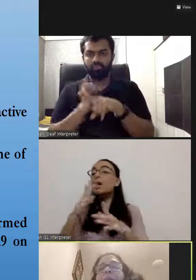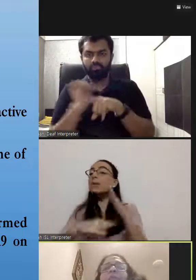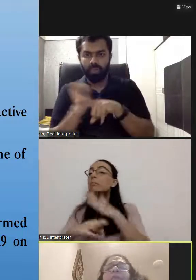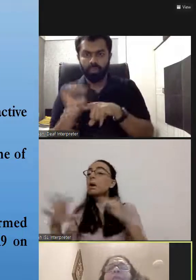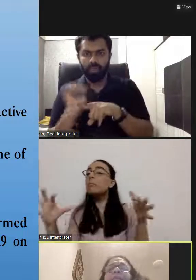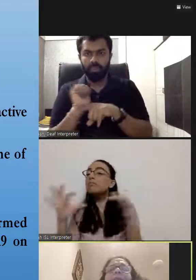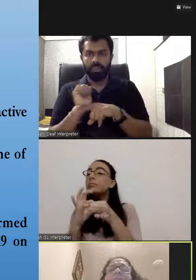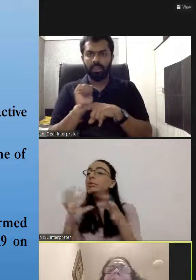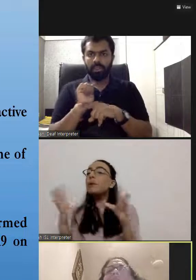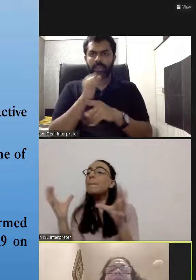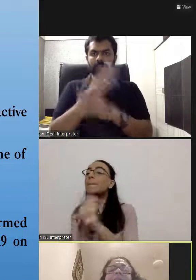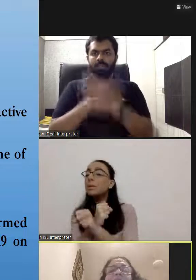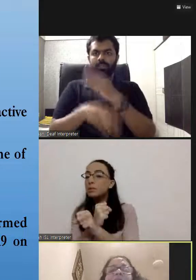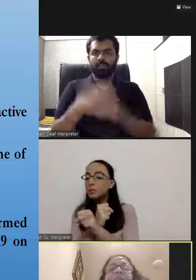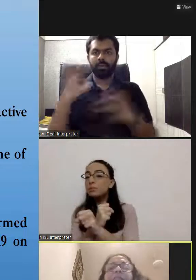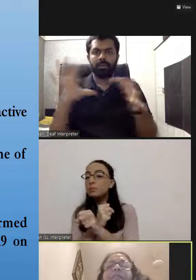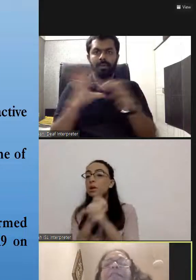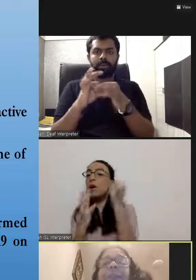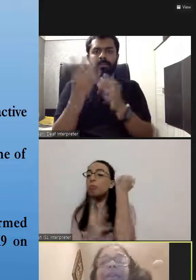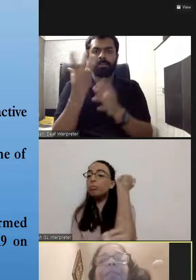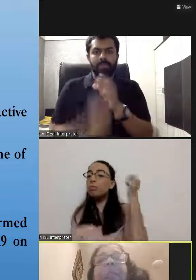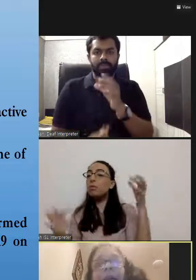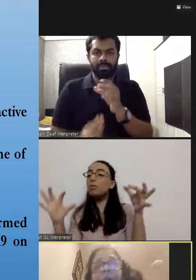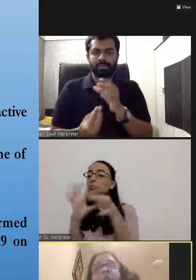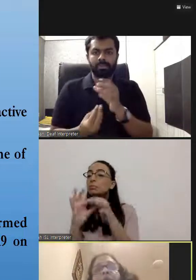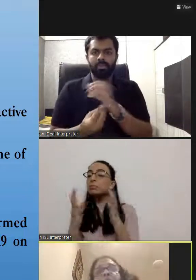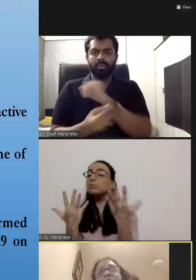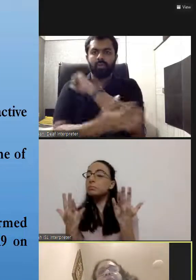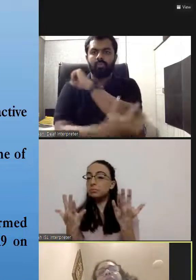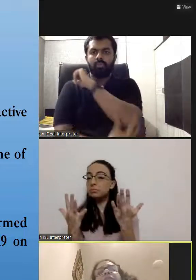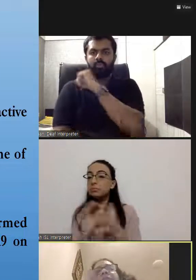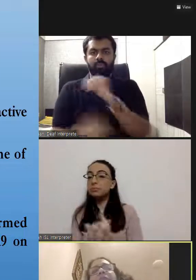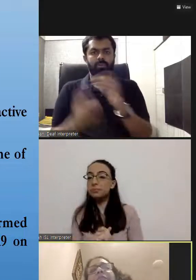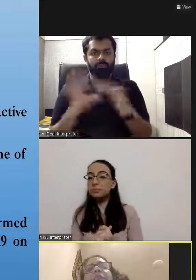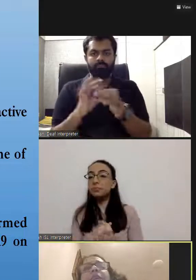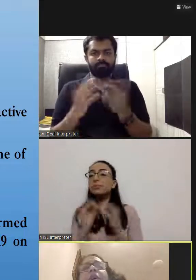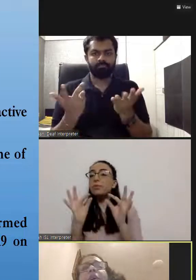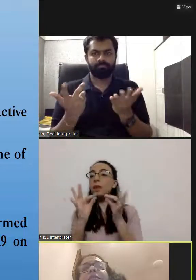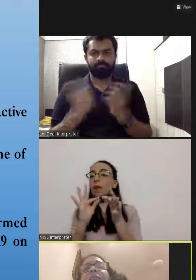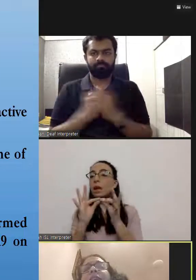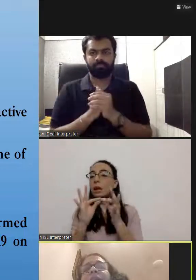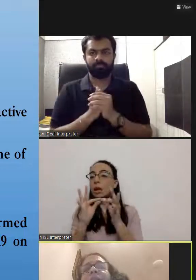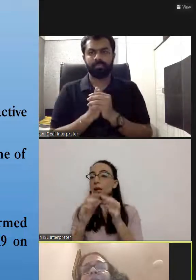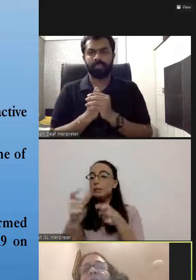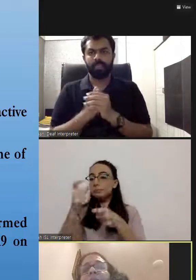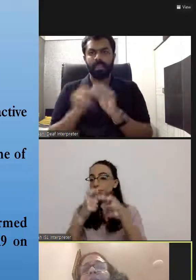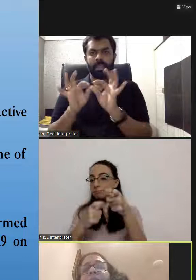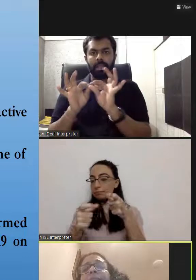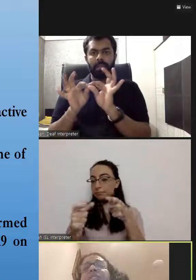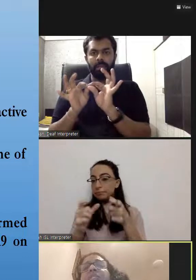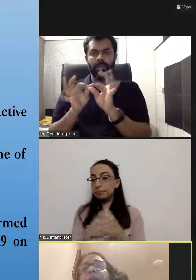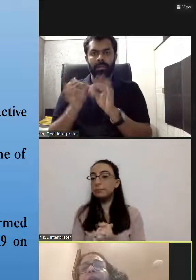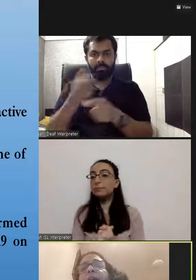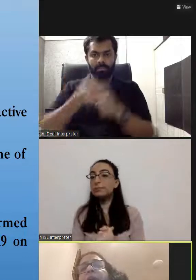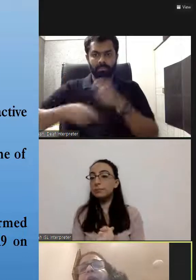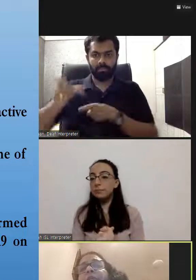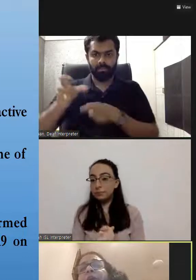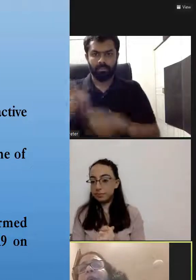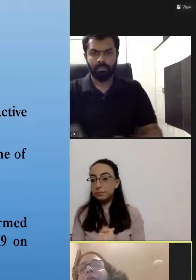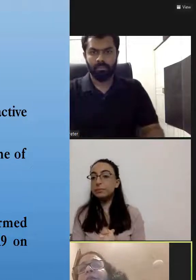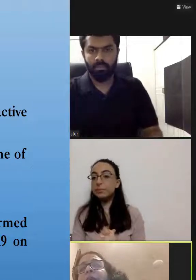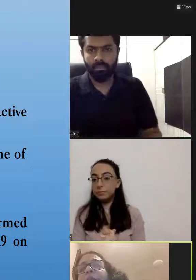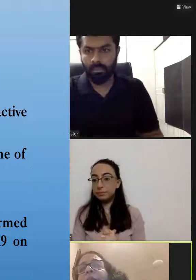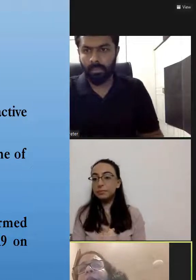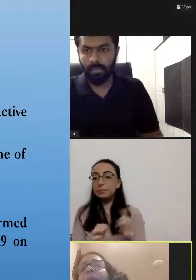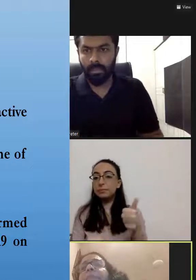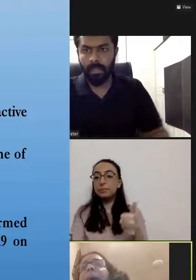poverty. So these are just references made in background notes. With every COSP, when there are roundtables, each roundtable also